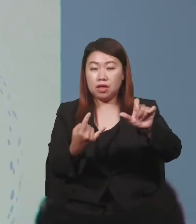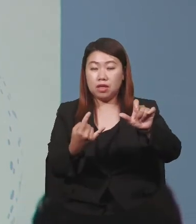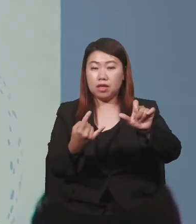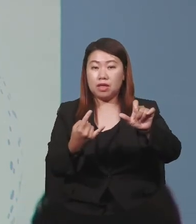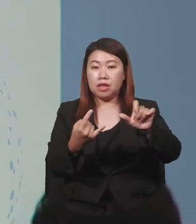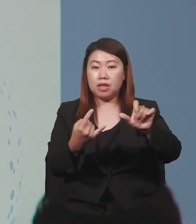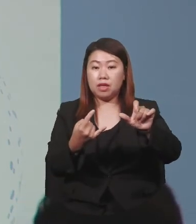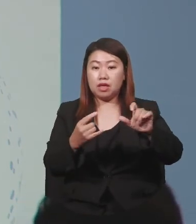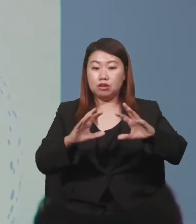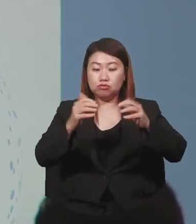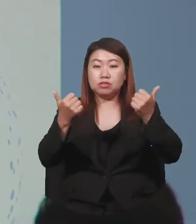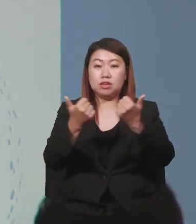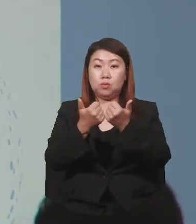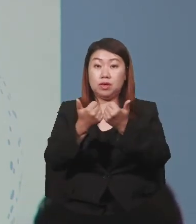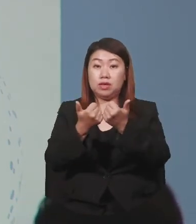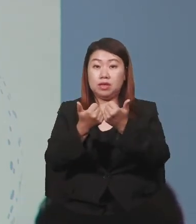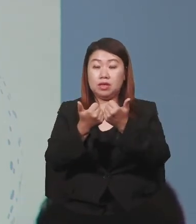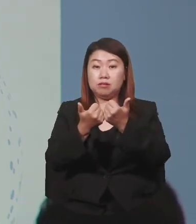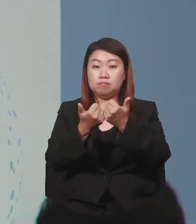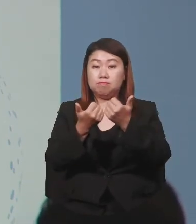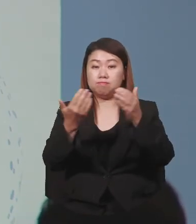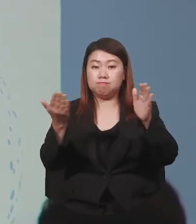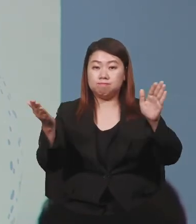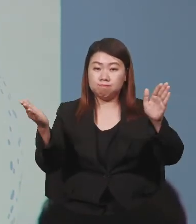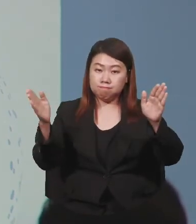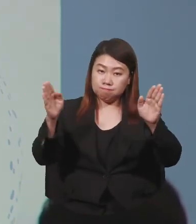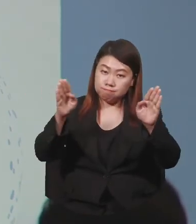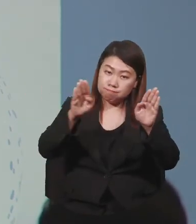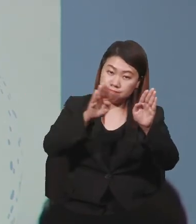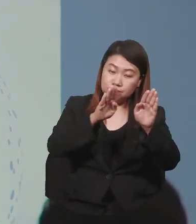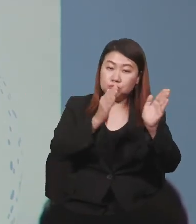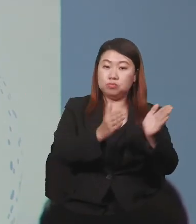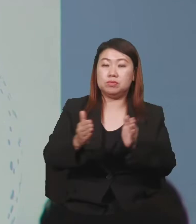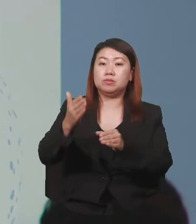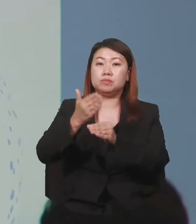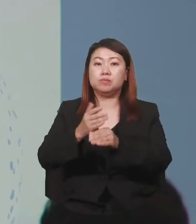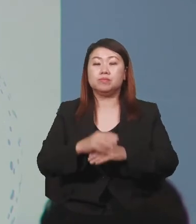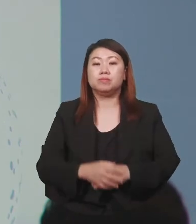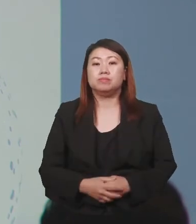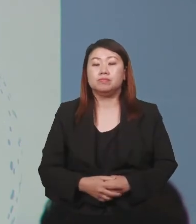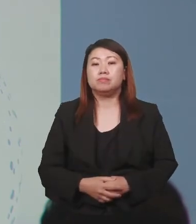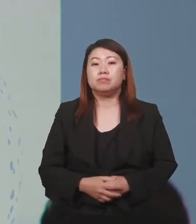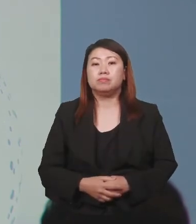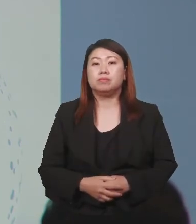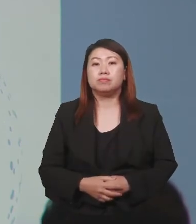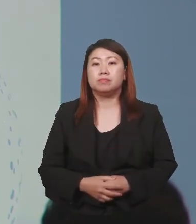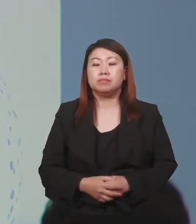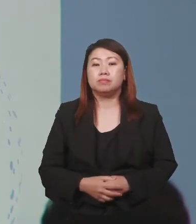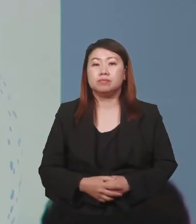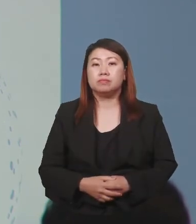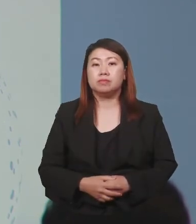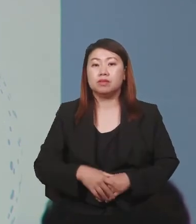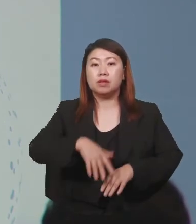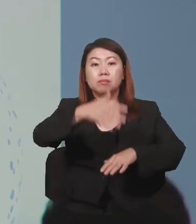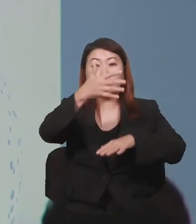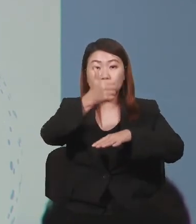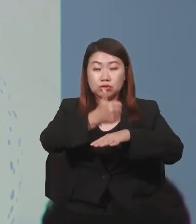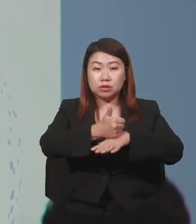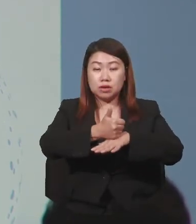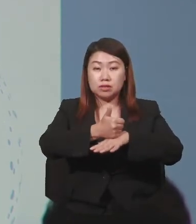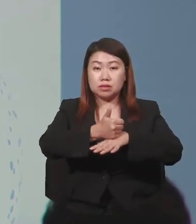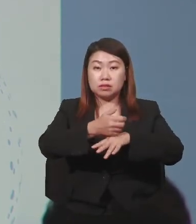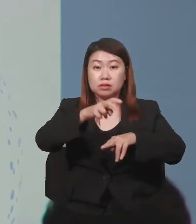the 15th Seoul ODA International Conference. And to conclude our conference today, now I would like